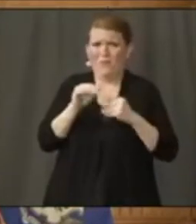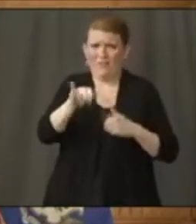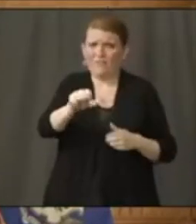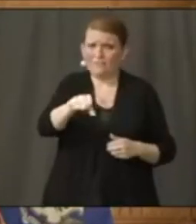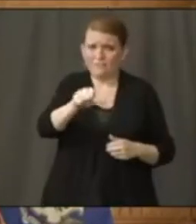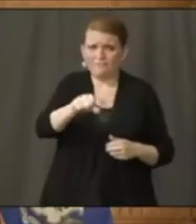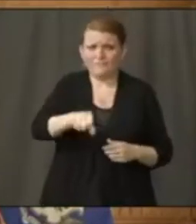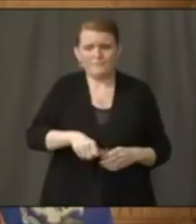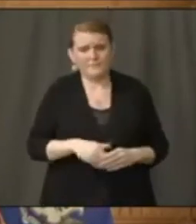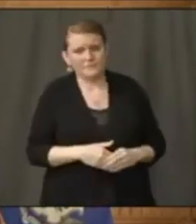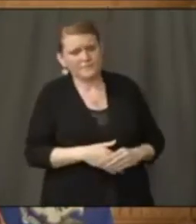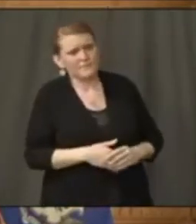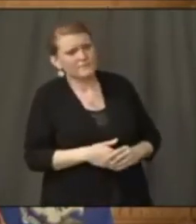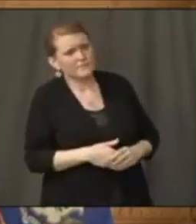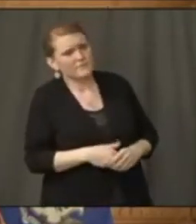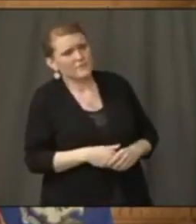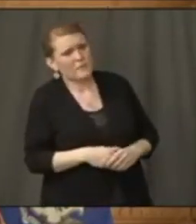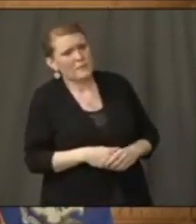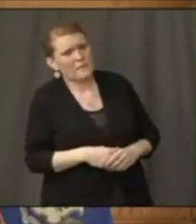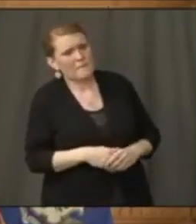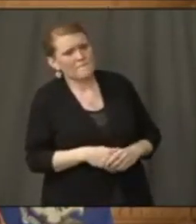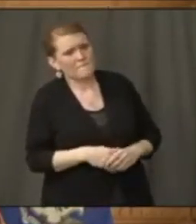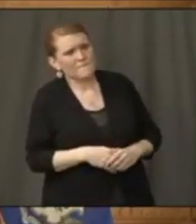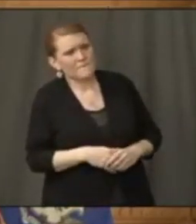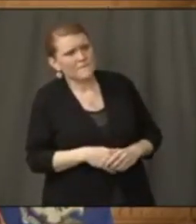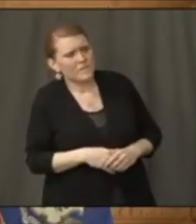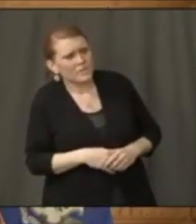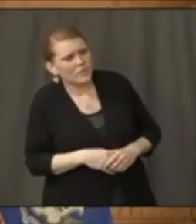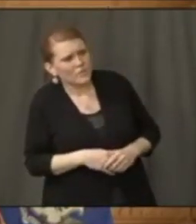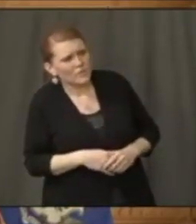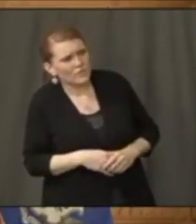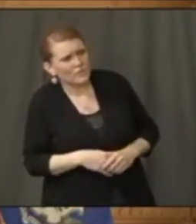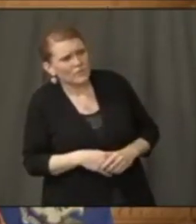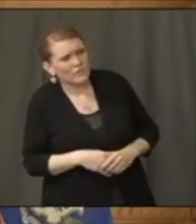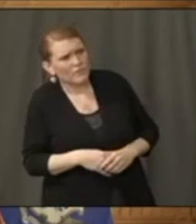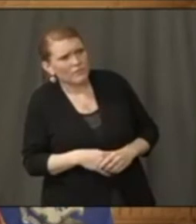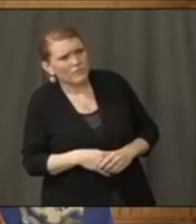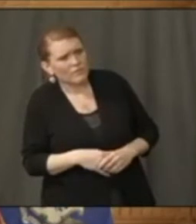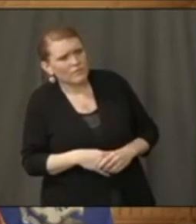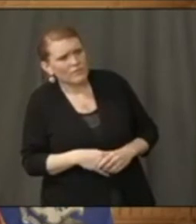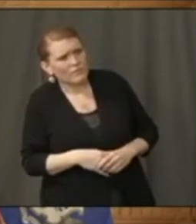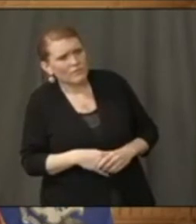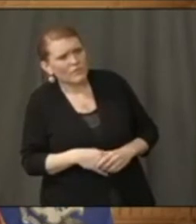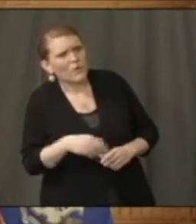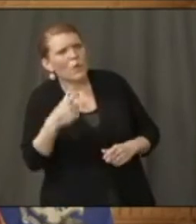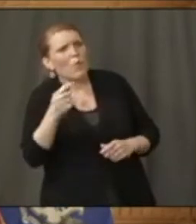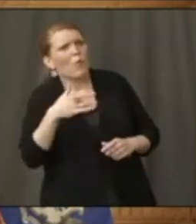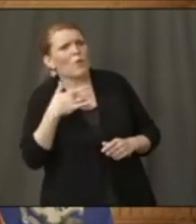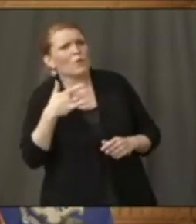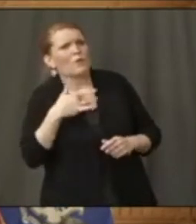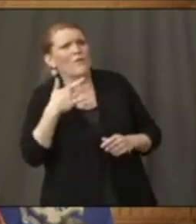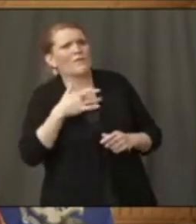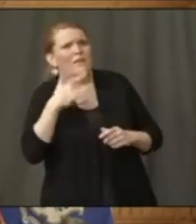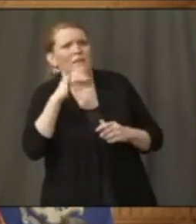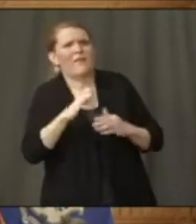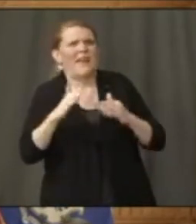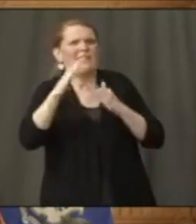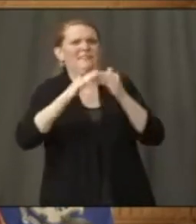high water mark right now for how many tests the state can conduct in a given day?